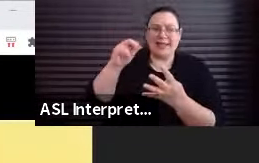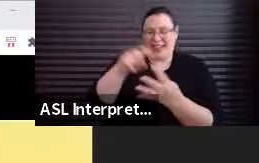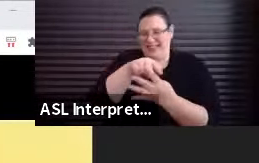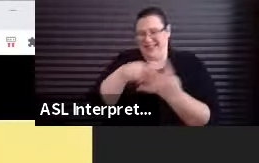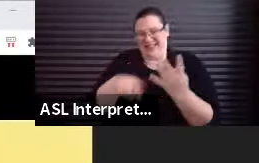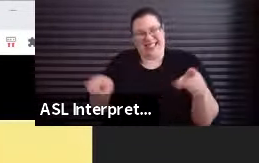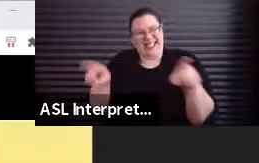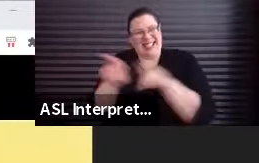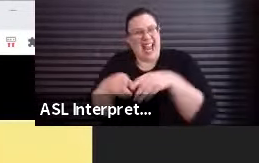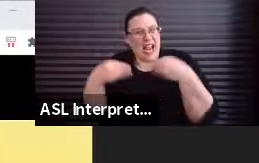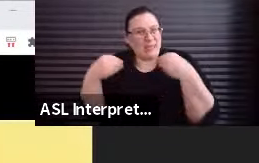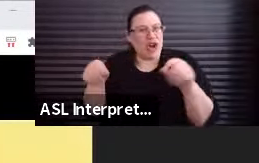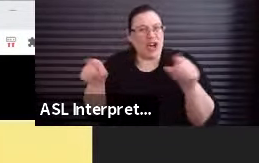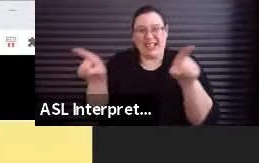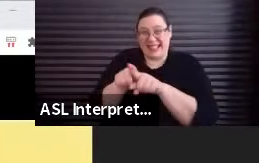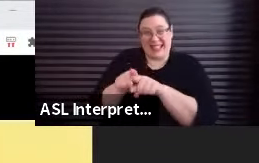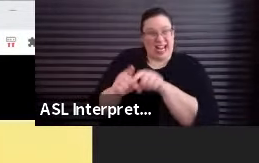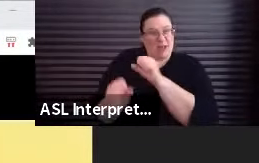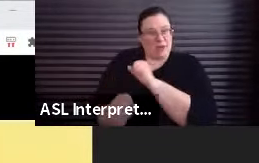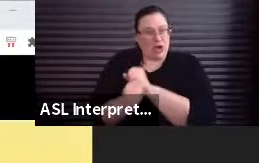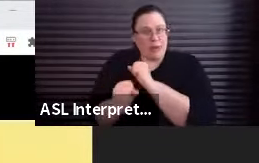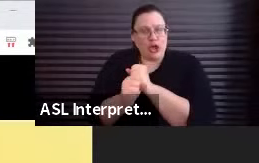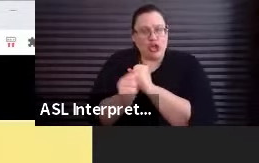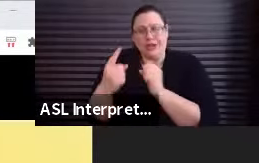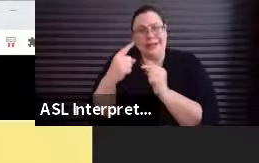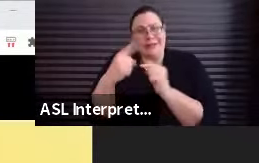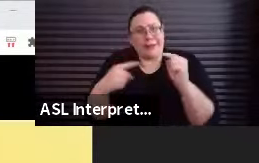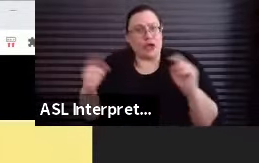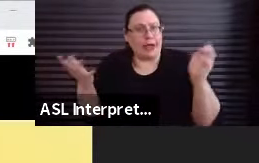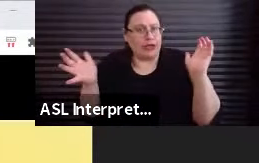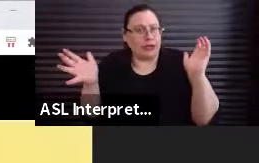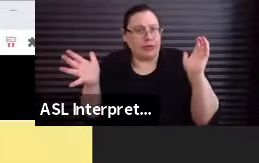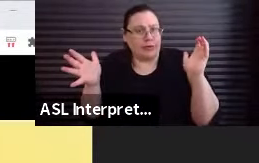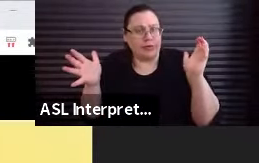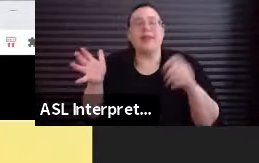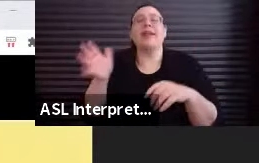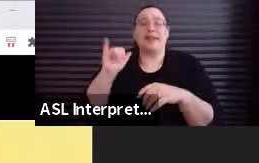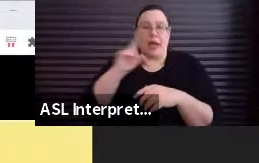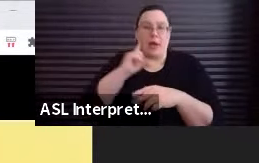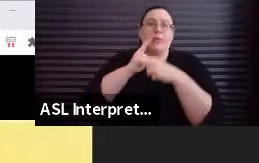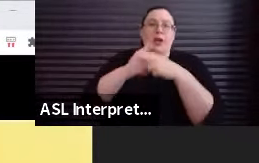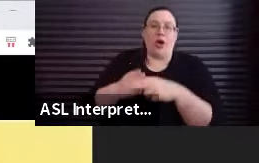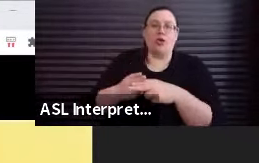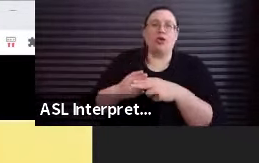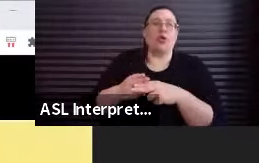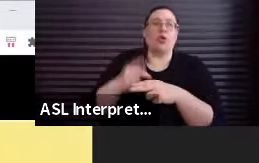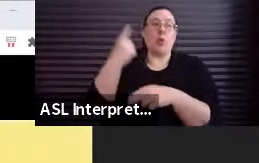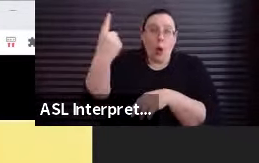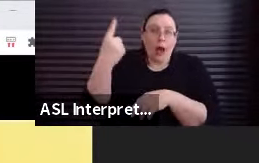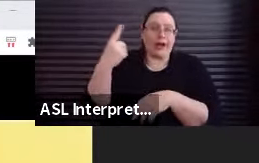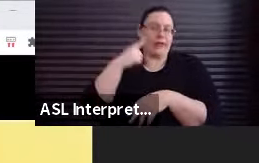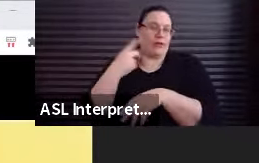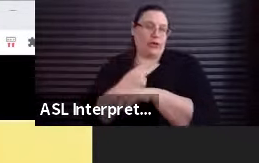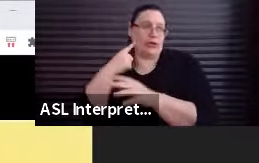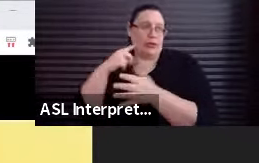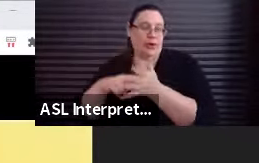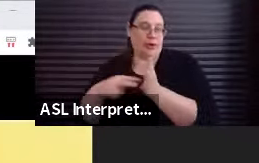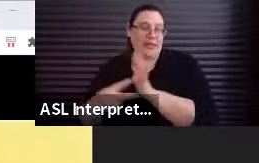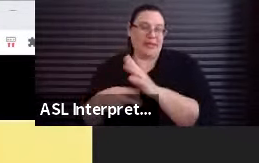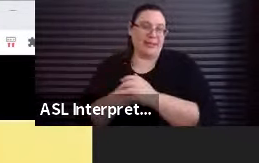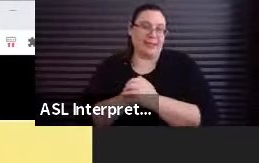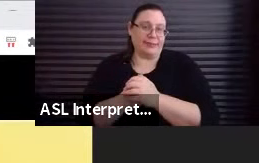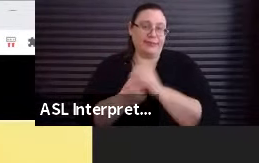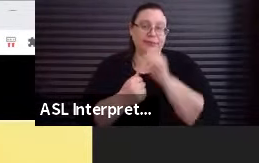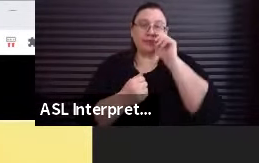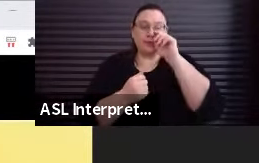same commercial, just a variation, and that would count as 1 for use purposes. And